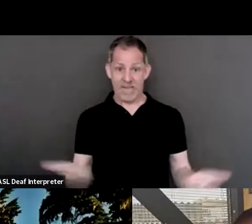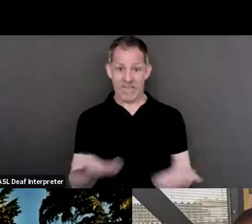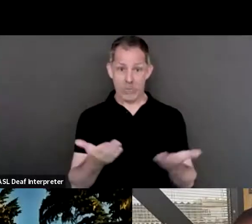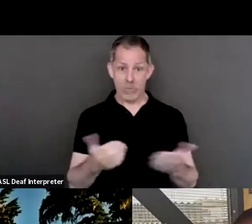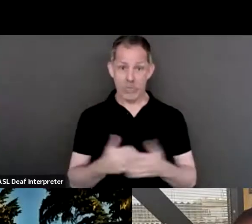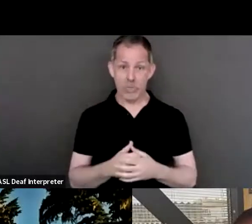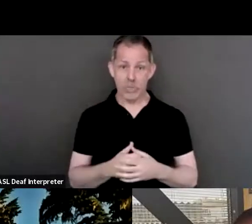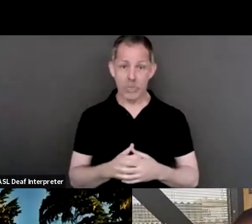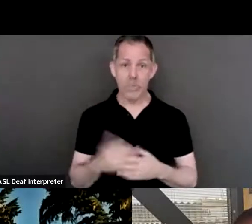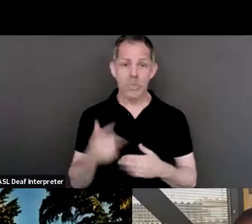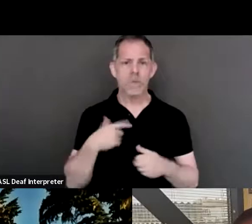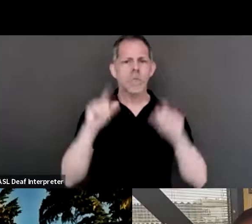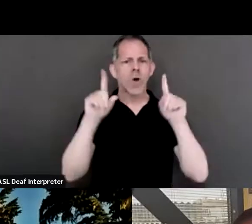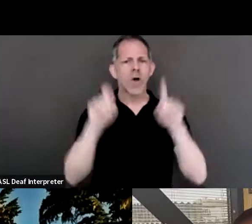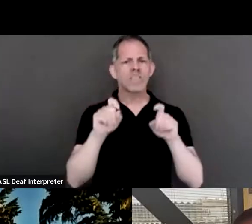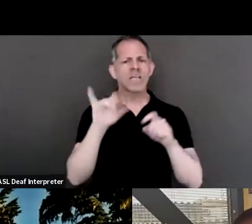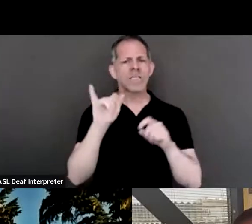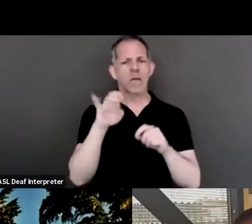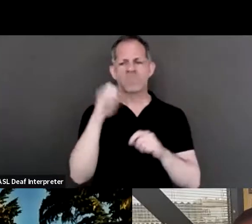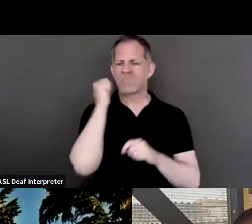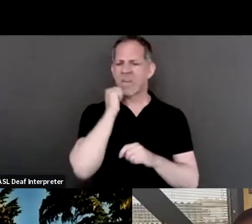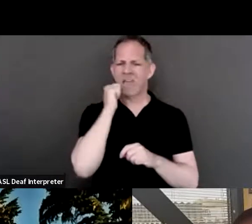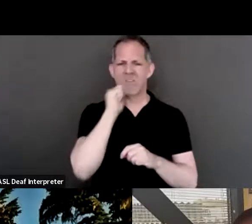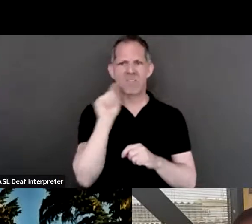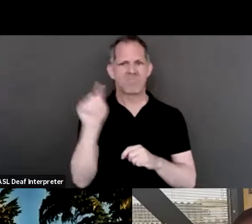day of the week at the